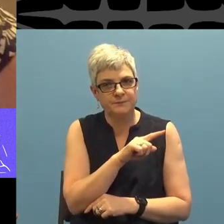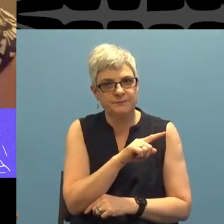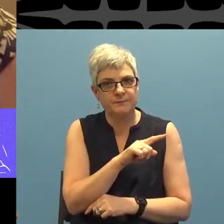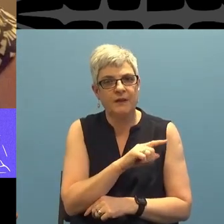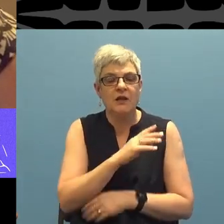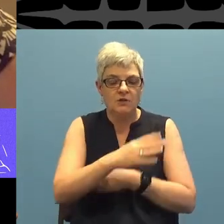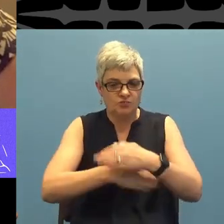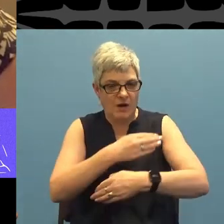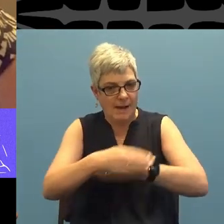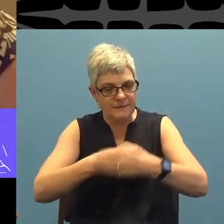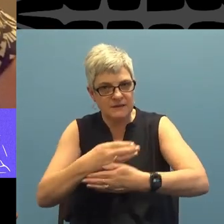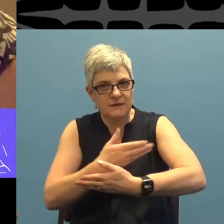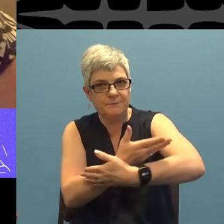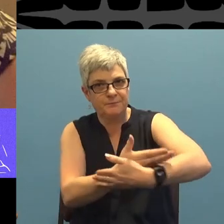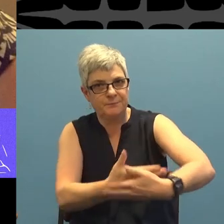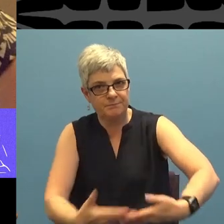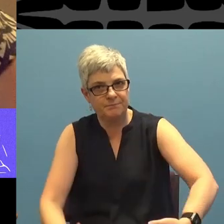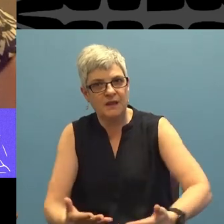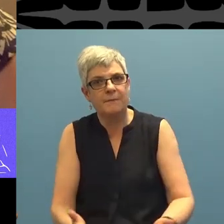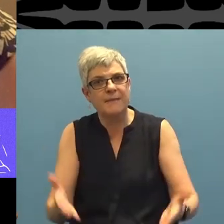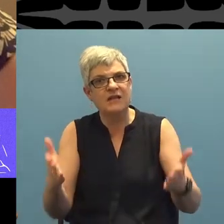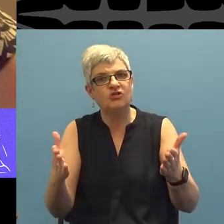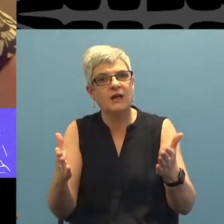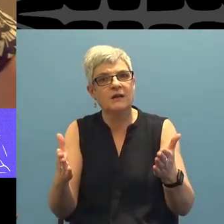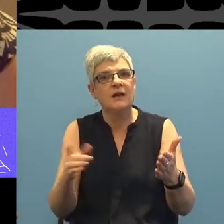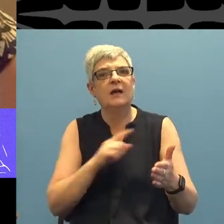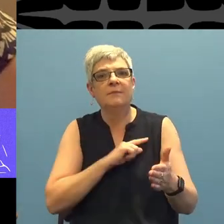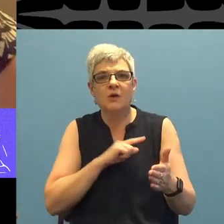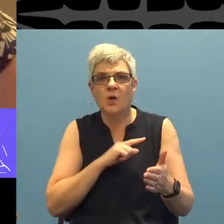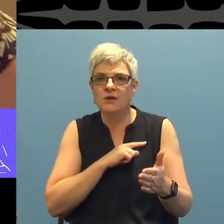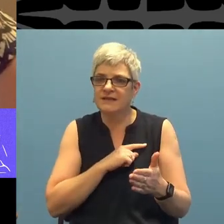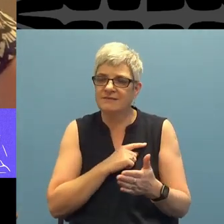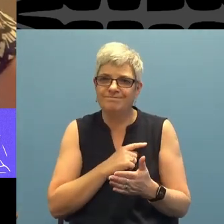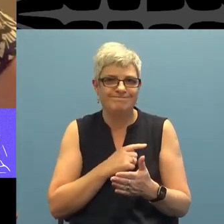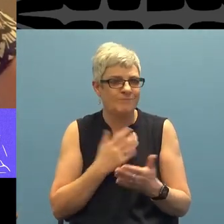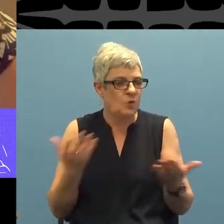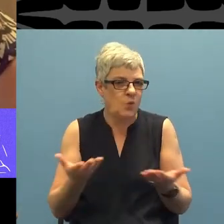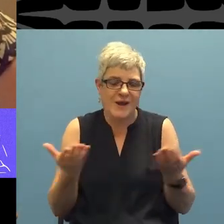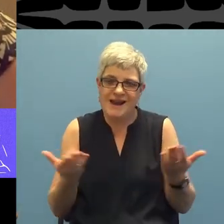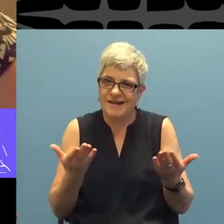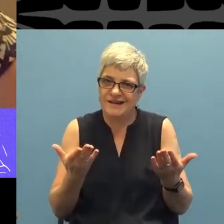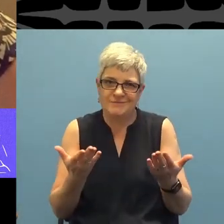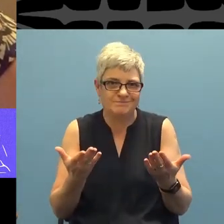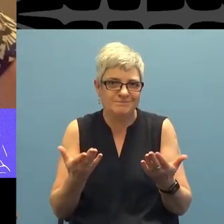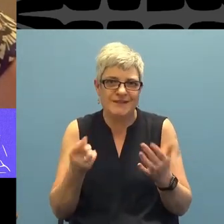She wrapped him in cloths and placed him in a manger, because there was no guest room available for them.